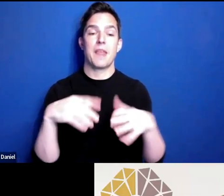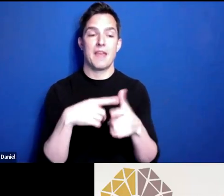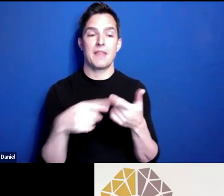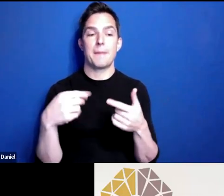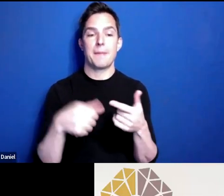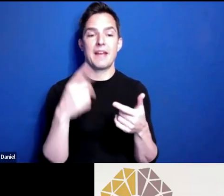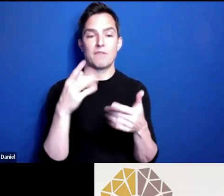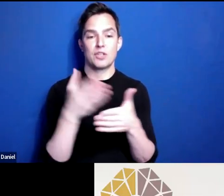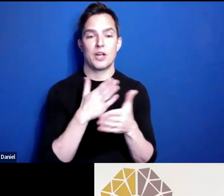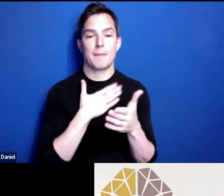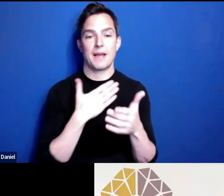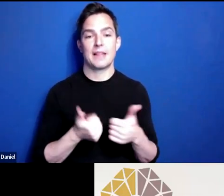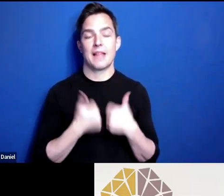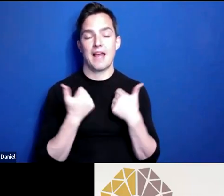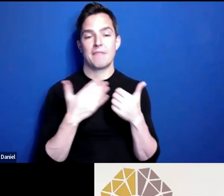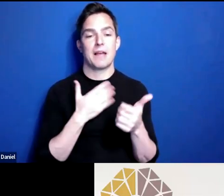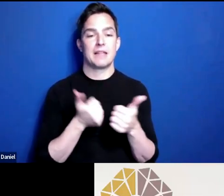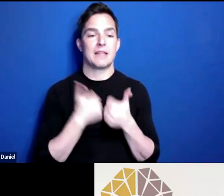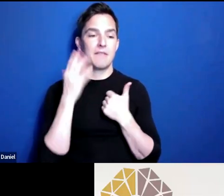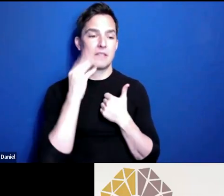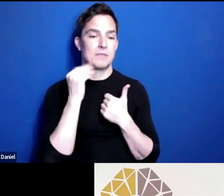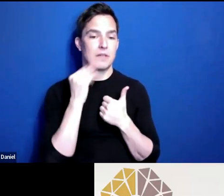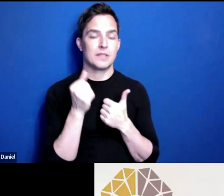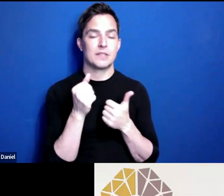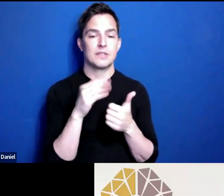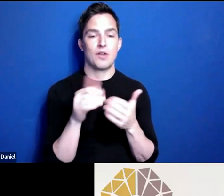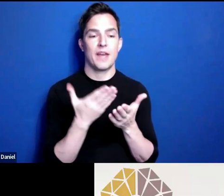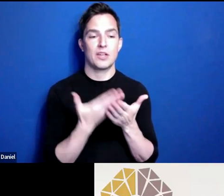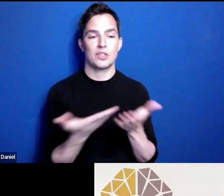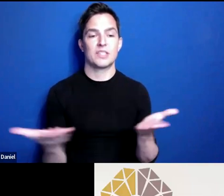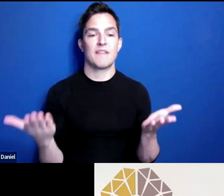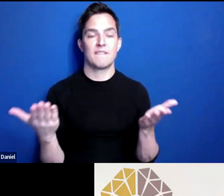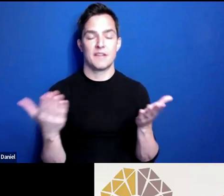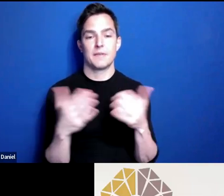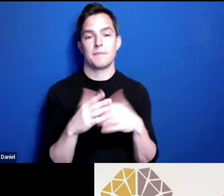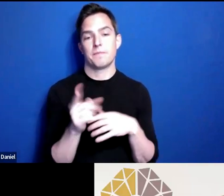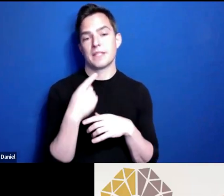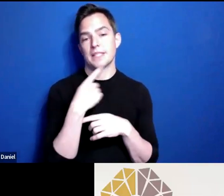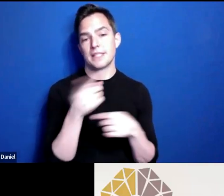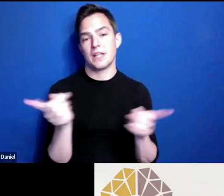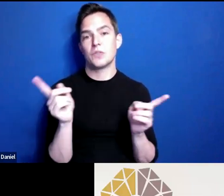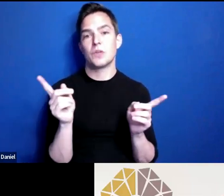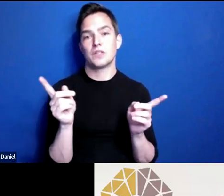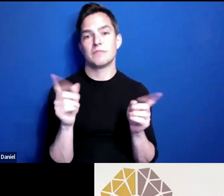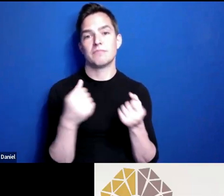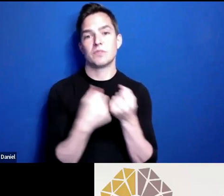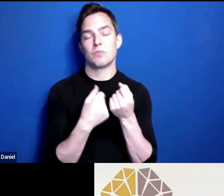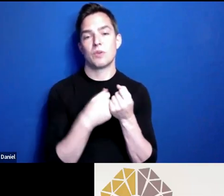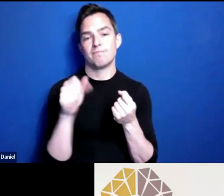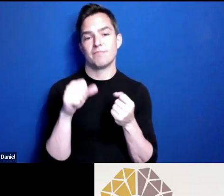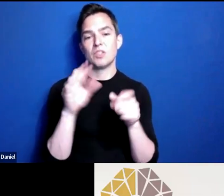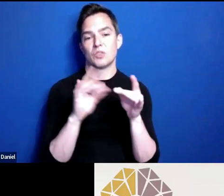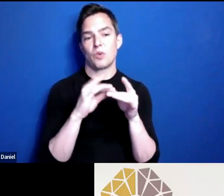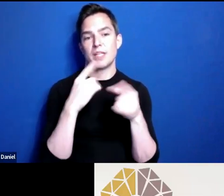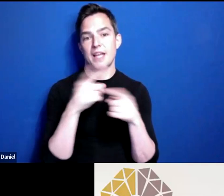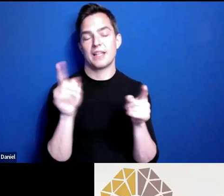sharing my life experiences, and all of that good stuff. And so just to say to you in support, yes, storytelling